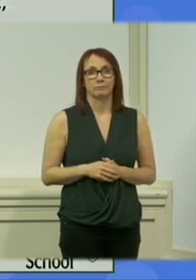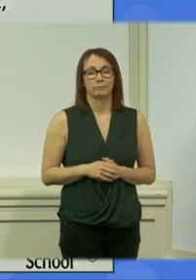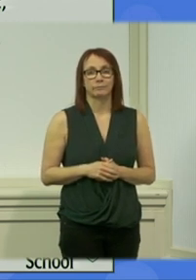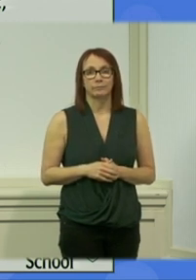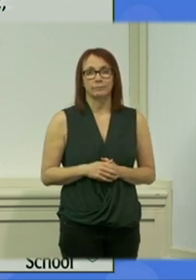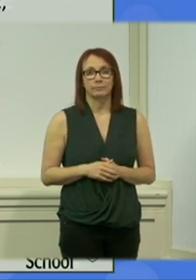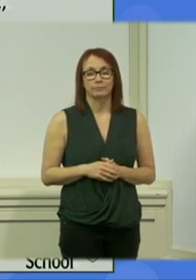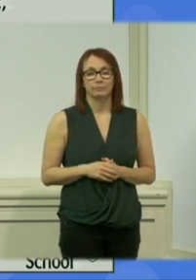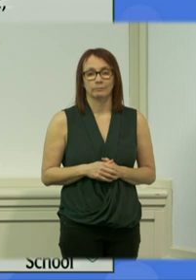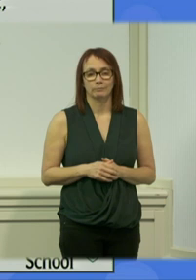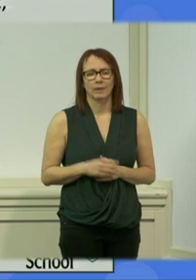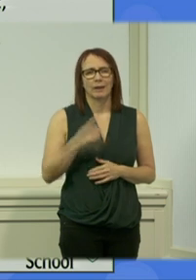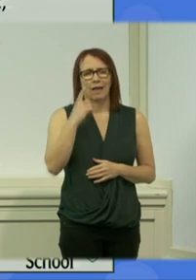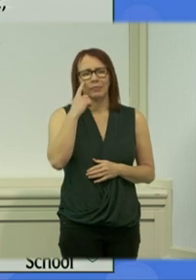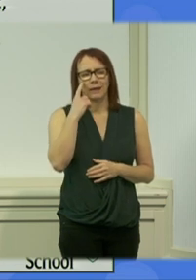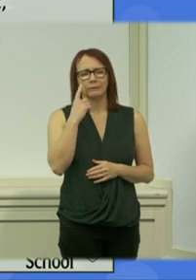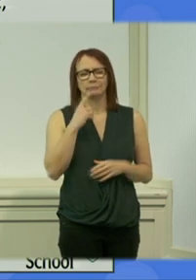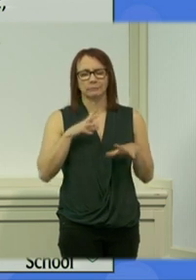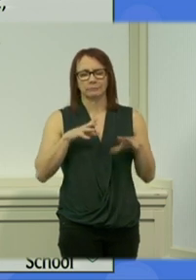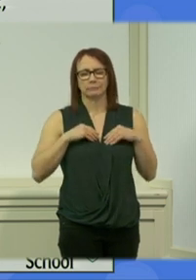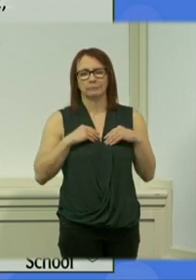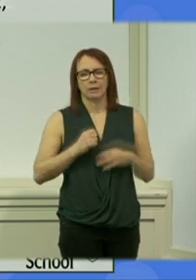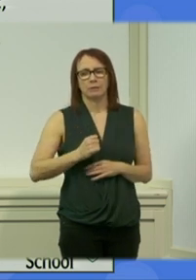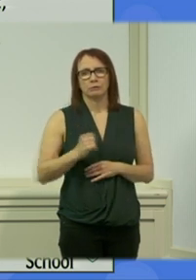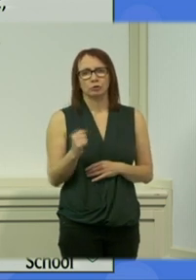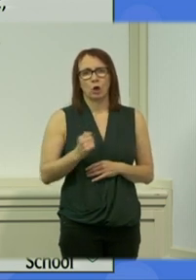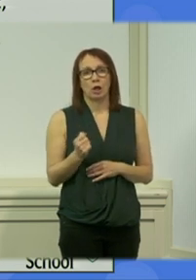There is an acknowledgement, I think, that Scotland would have to have